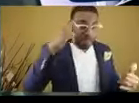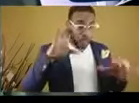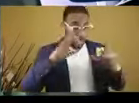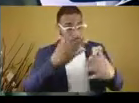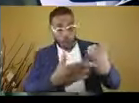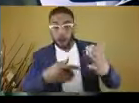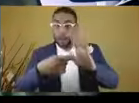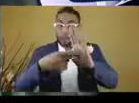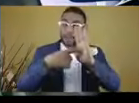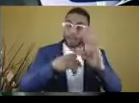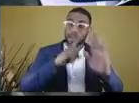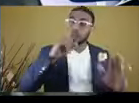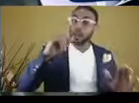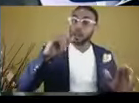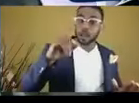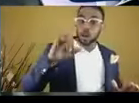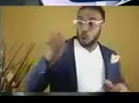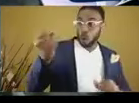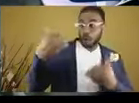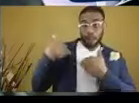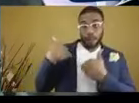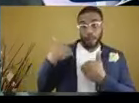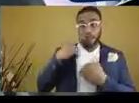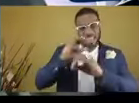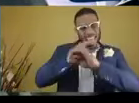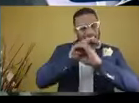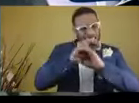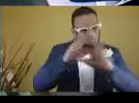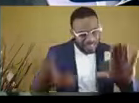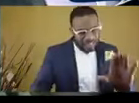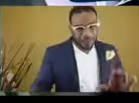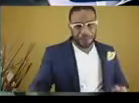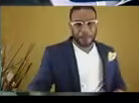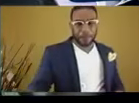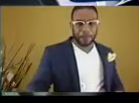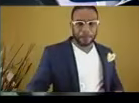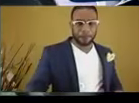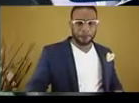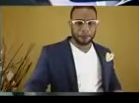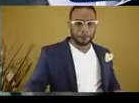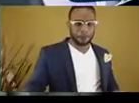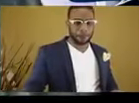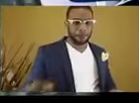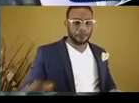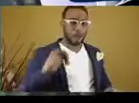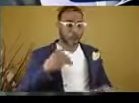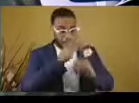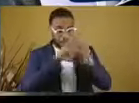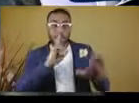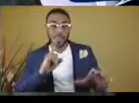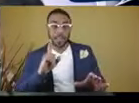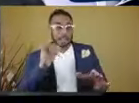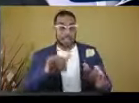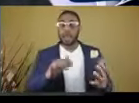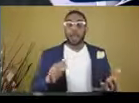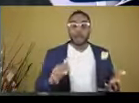mandate is really holding them accountable, being clear and proactive around what our vision is. You know, that, you know, when we're talking about